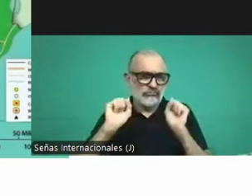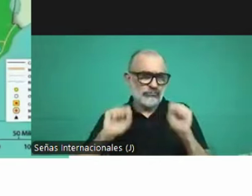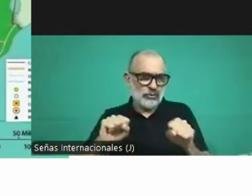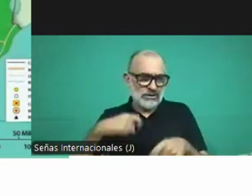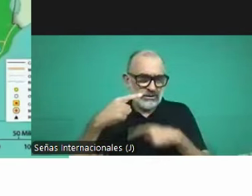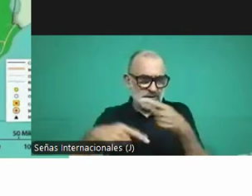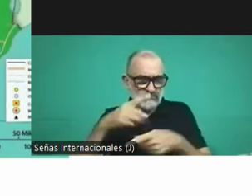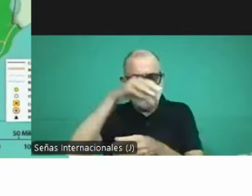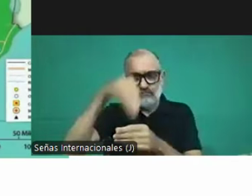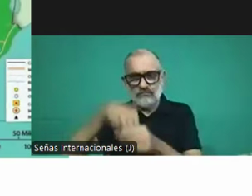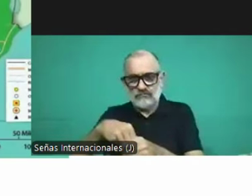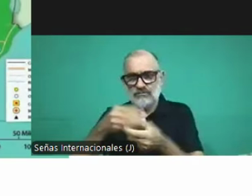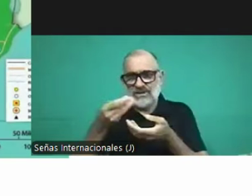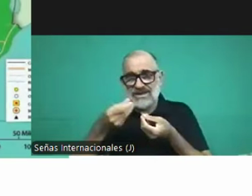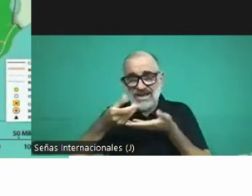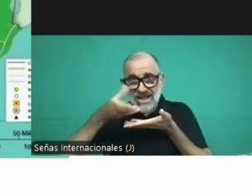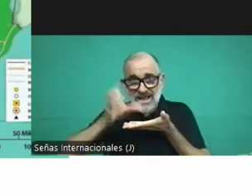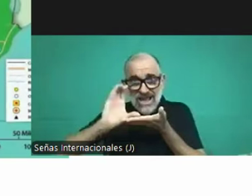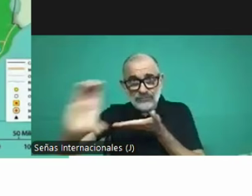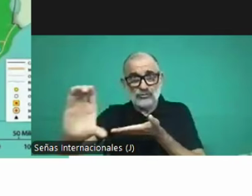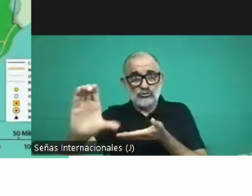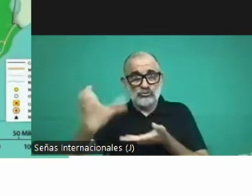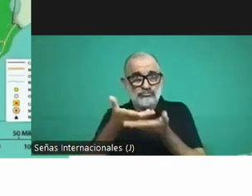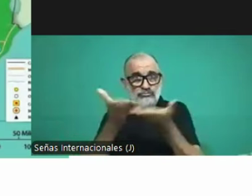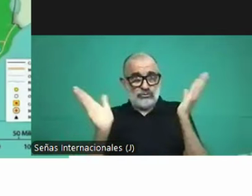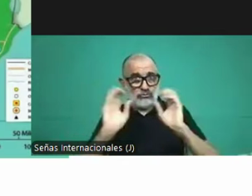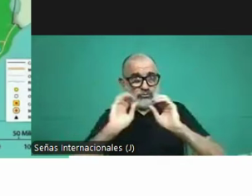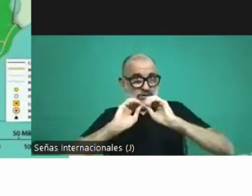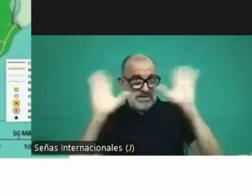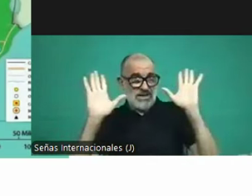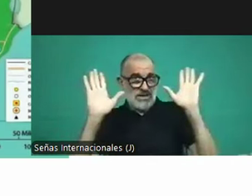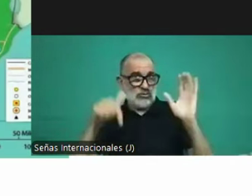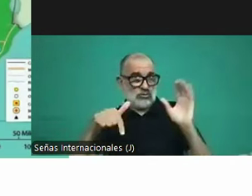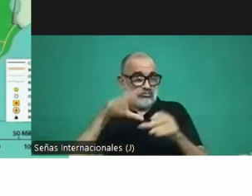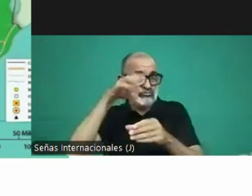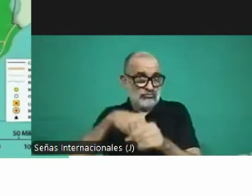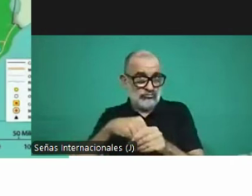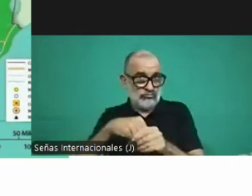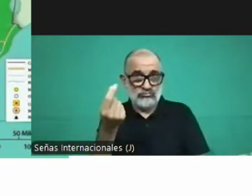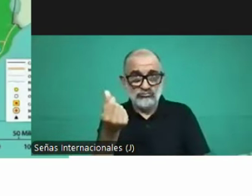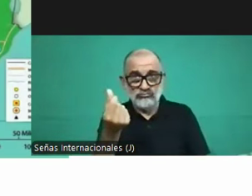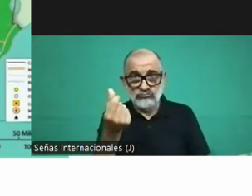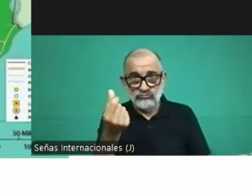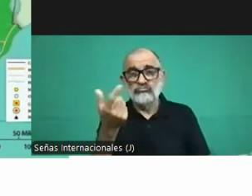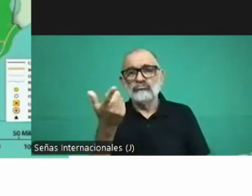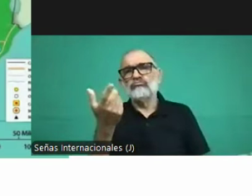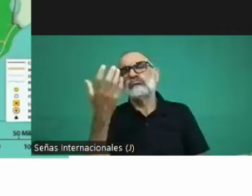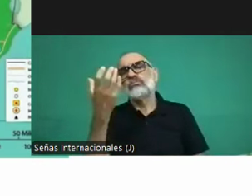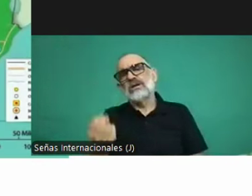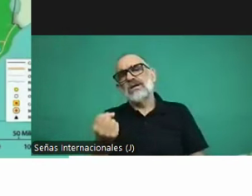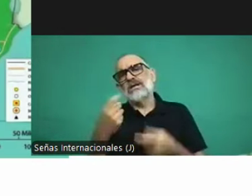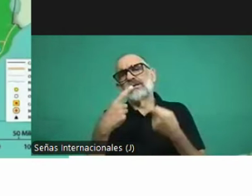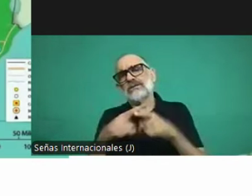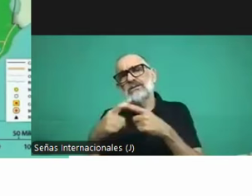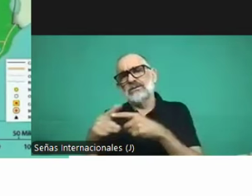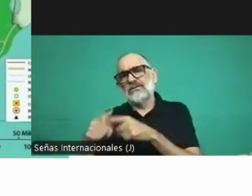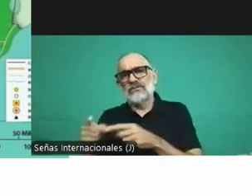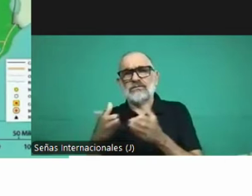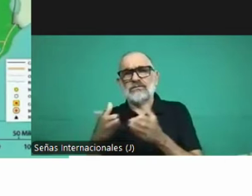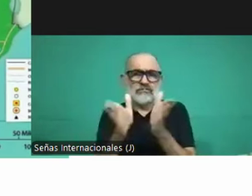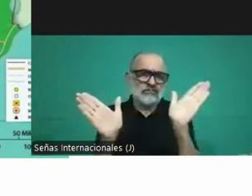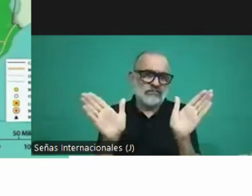destaca public claramente expenditure, el peso we de clearly see FONASA, the weight of cuyo FONASA gasto in específico reference to being equivale able to see the casi un specific 4% expenditure del PIB. equivalent